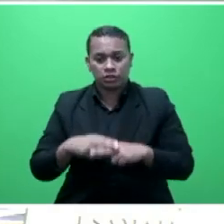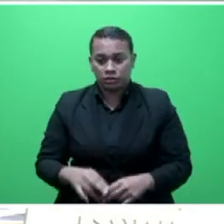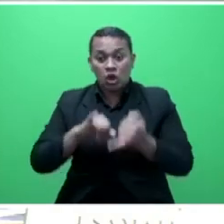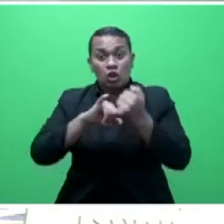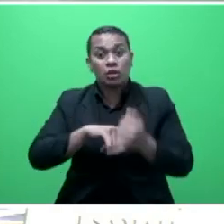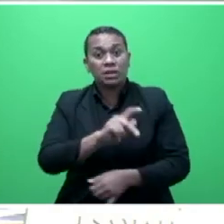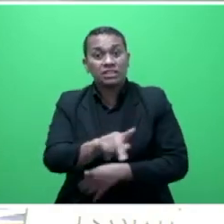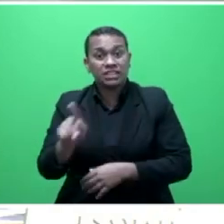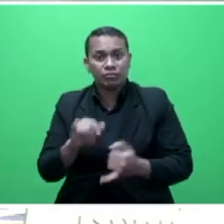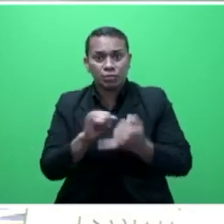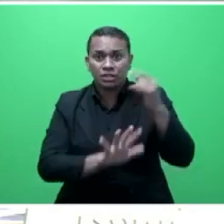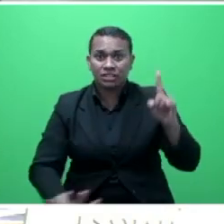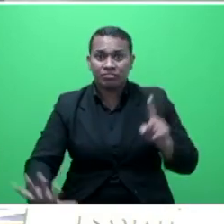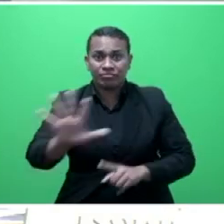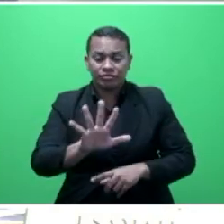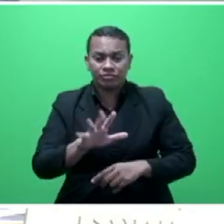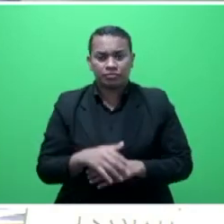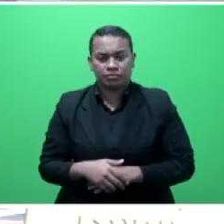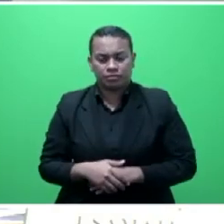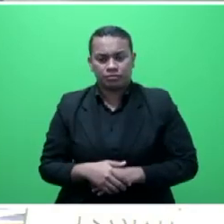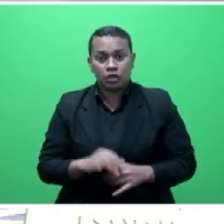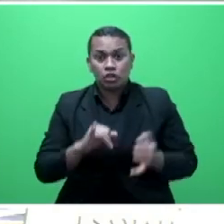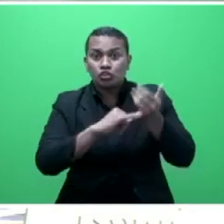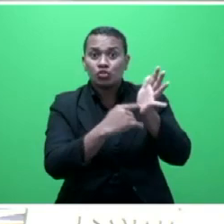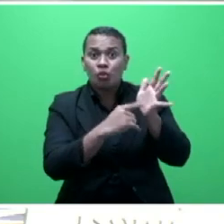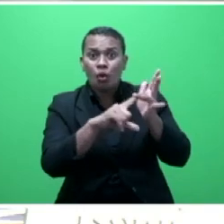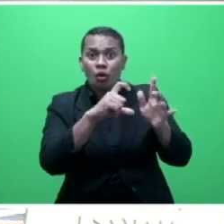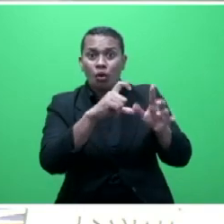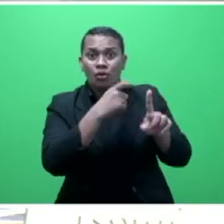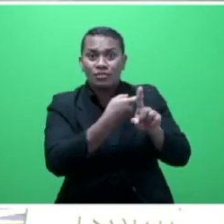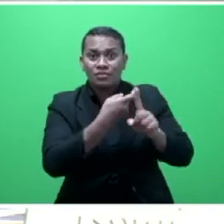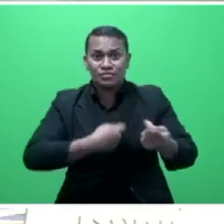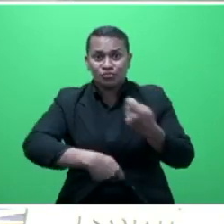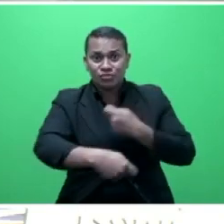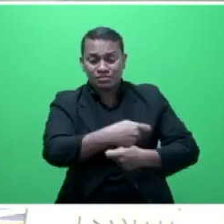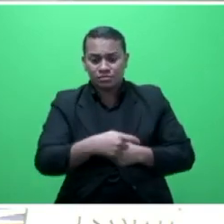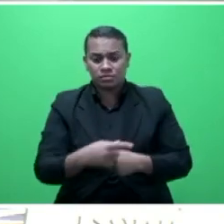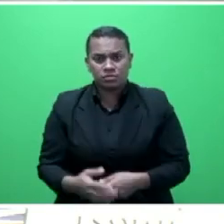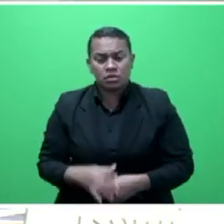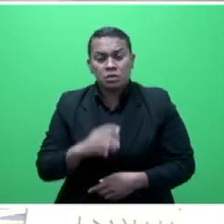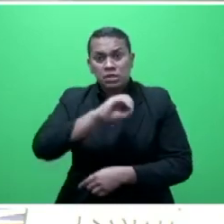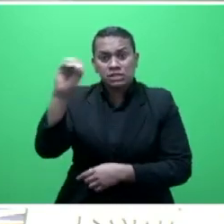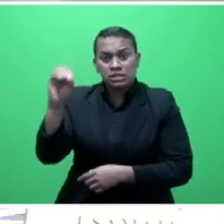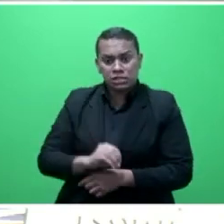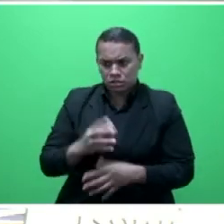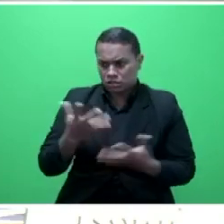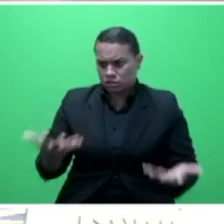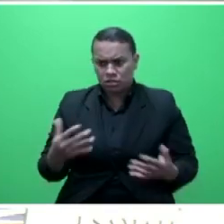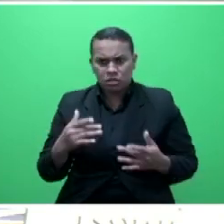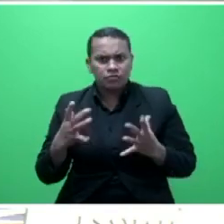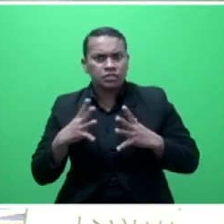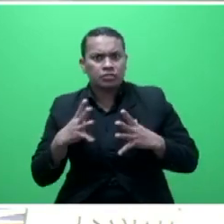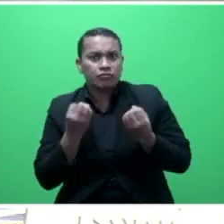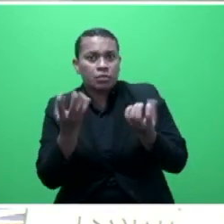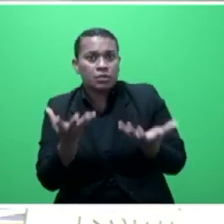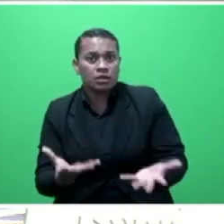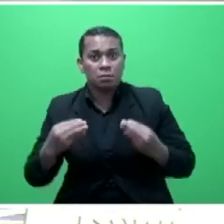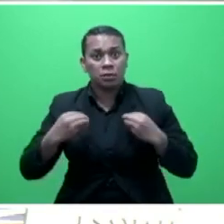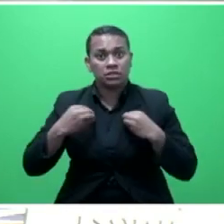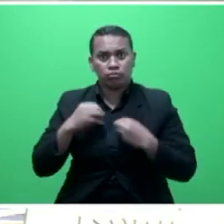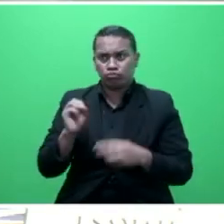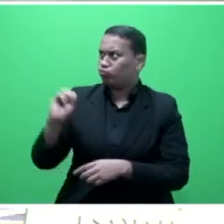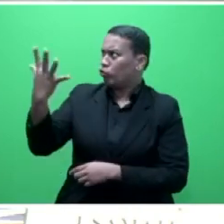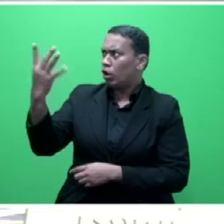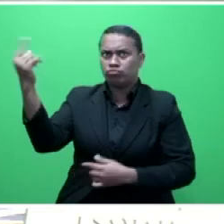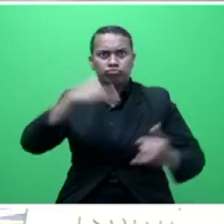a 150% tax deduction for companies who list corporate bonds on the South Pacific Stock Exchange, with